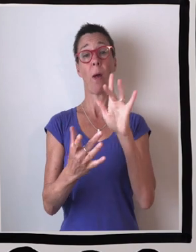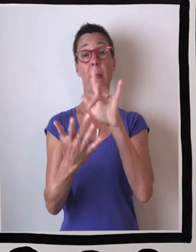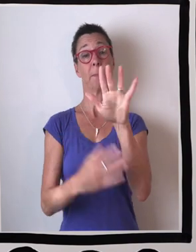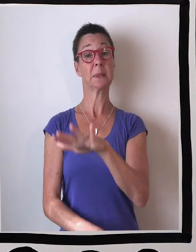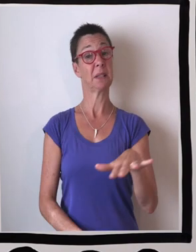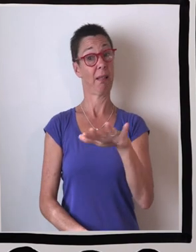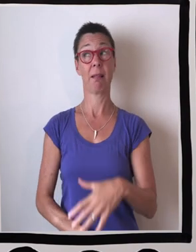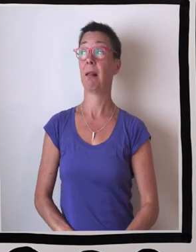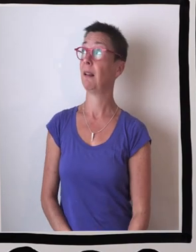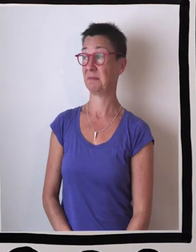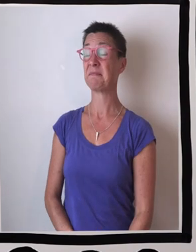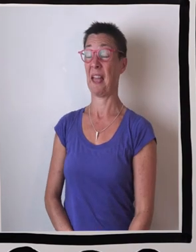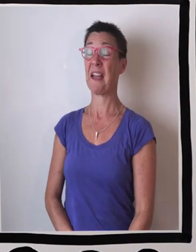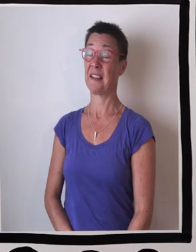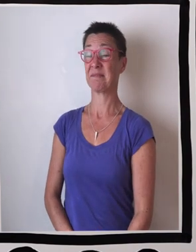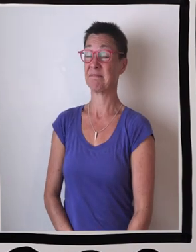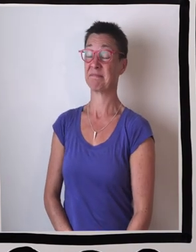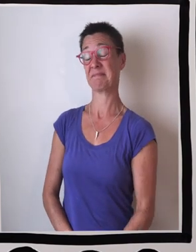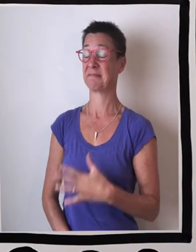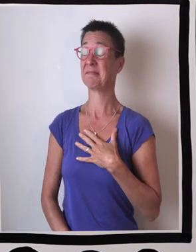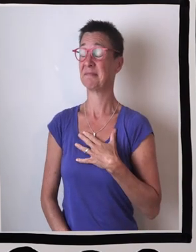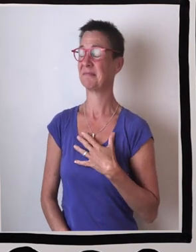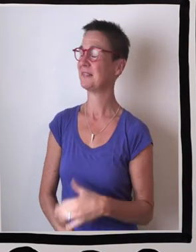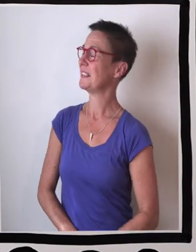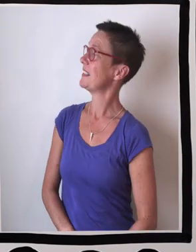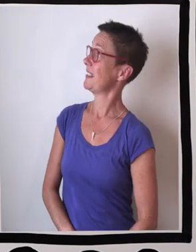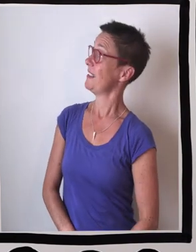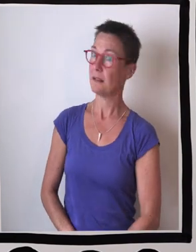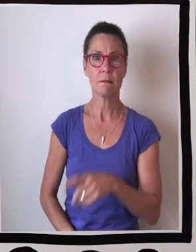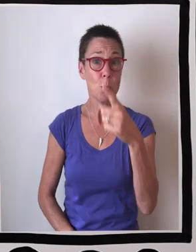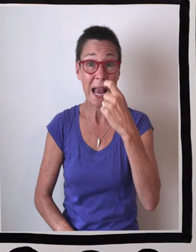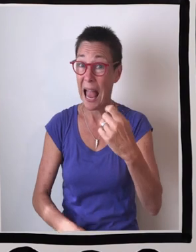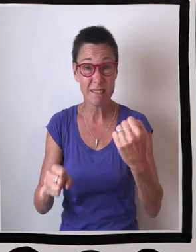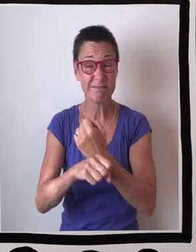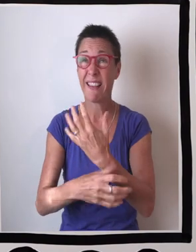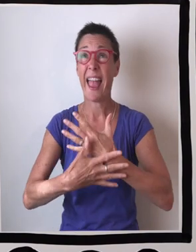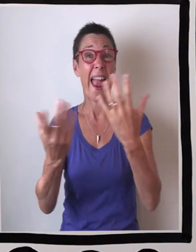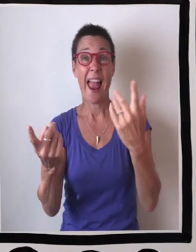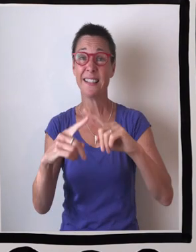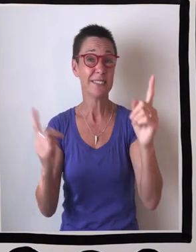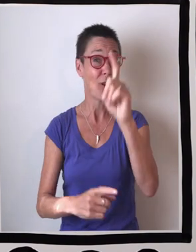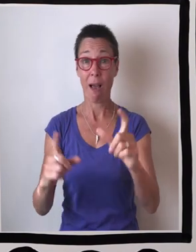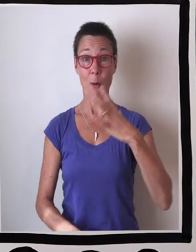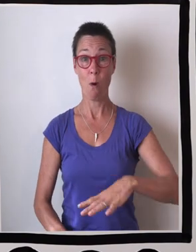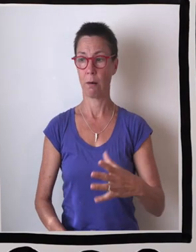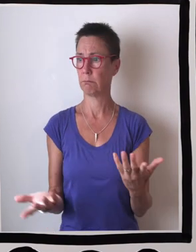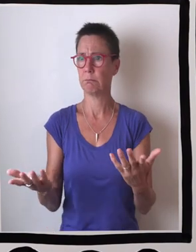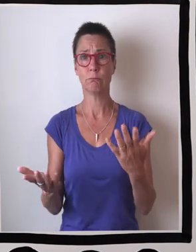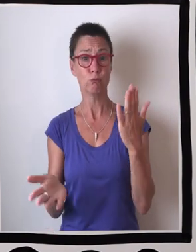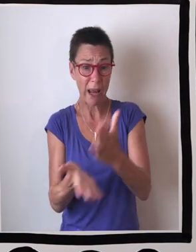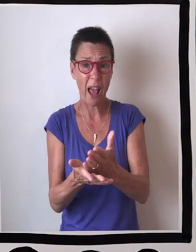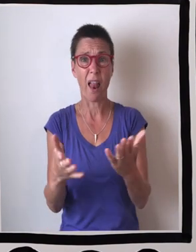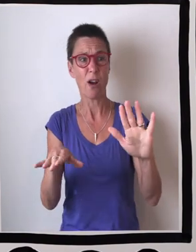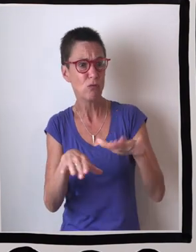in this middle area. Oh, cool. That sounds lovely. Well, you can design your football pitch however you like. It can be